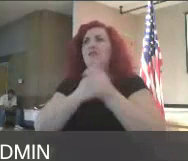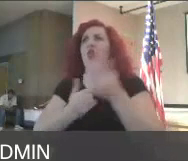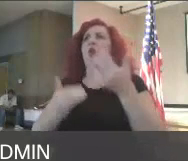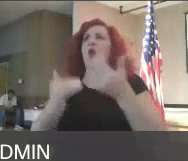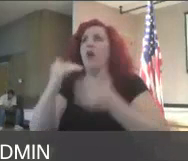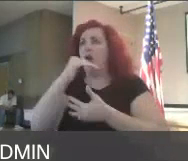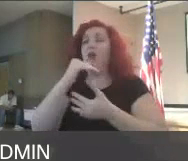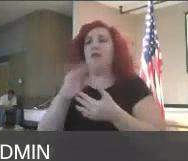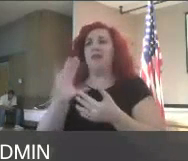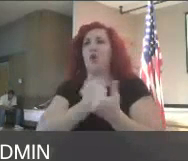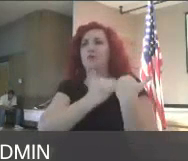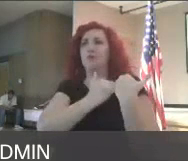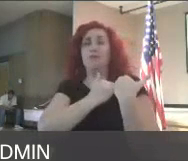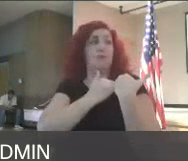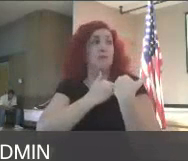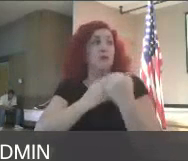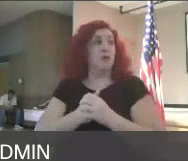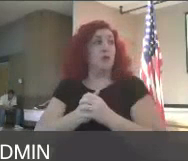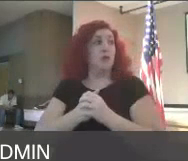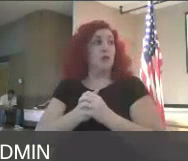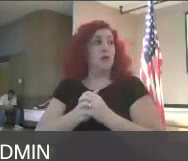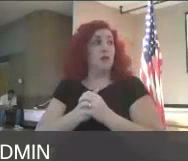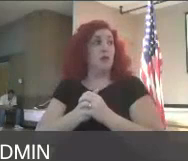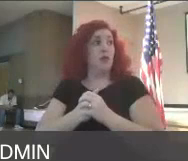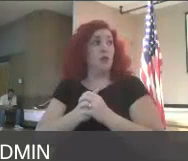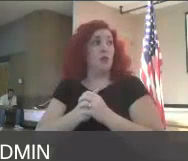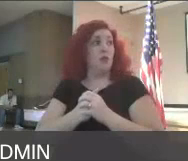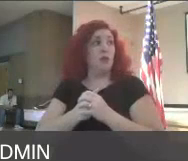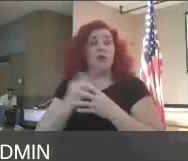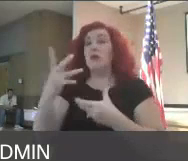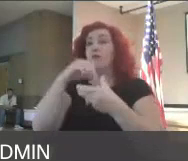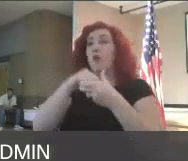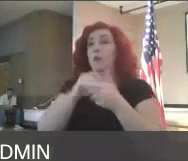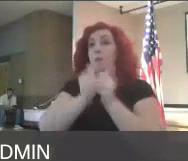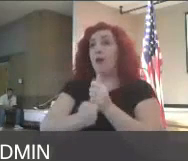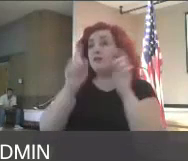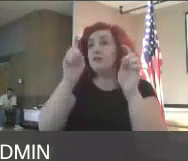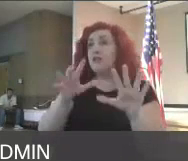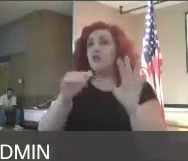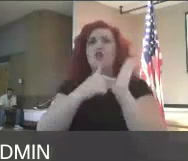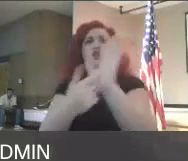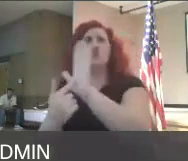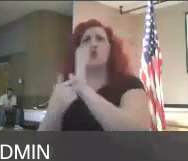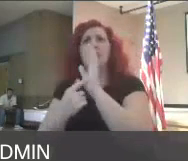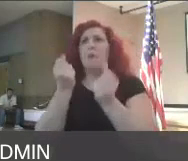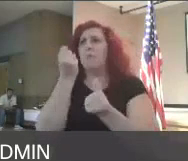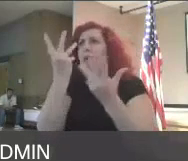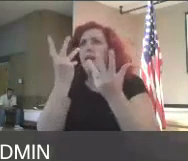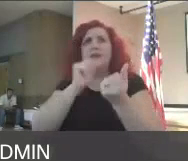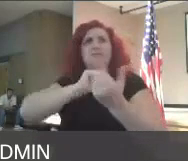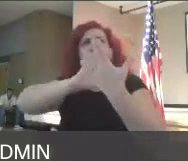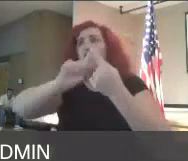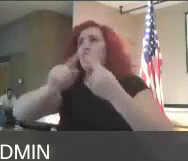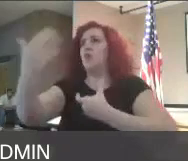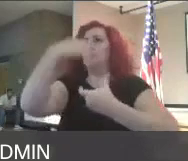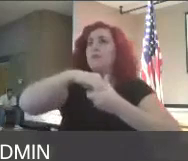then that's what we're charged with doing. Finally, public involvement. You've already passed the test by showing up here, but there's all kinds of ways to